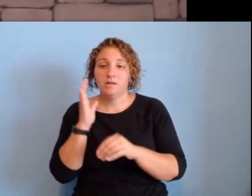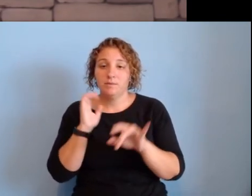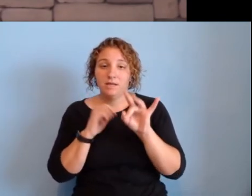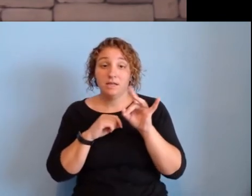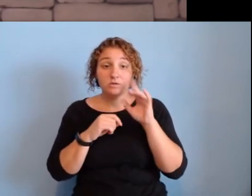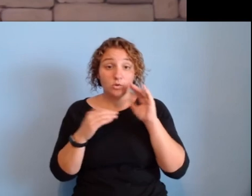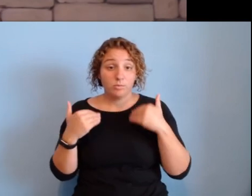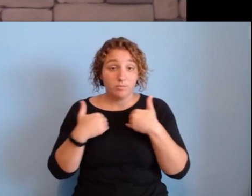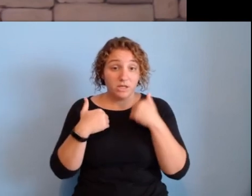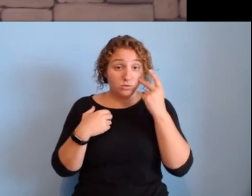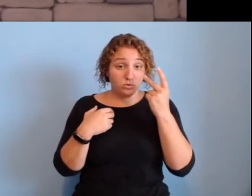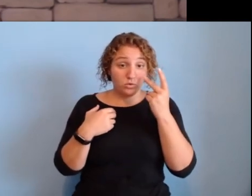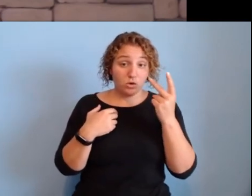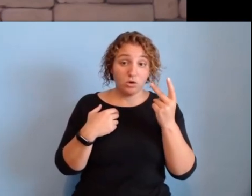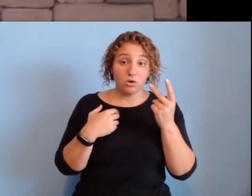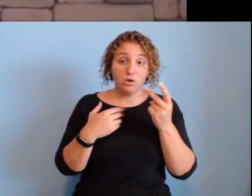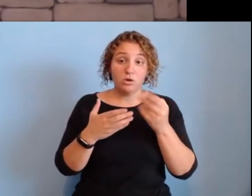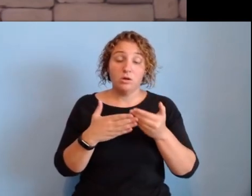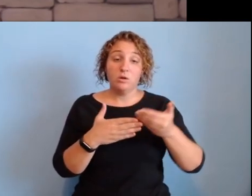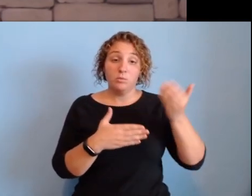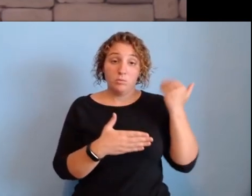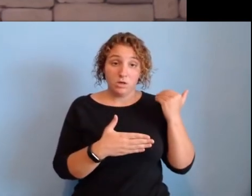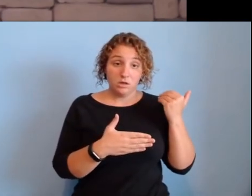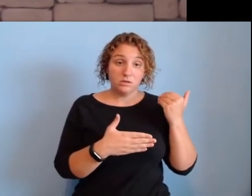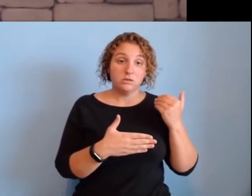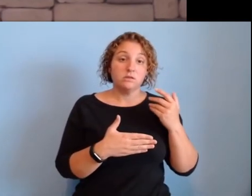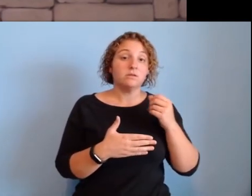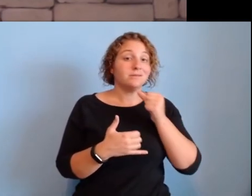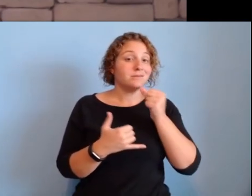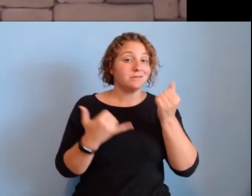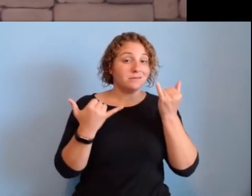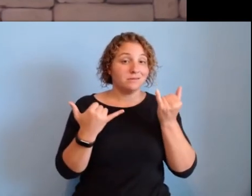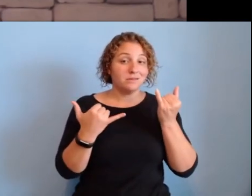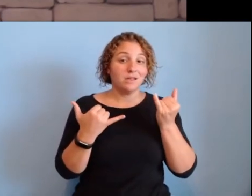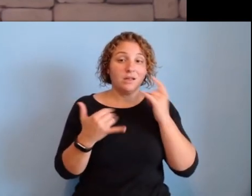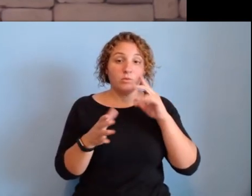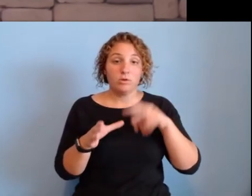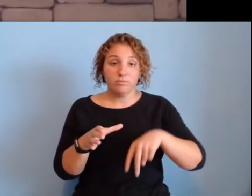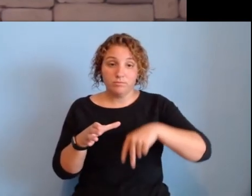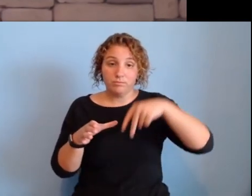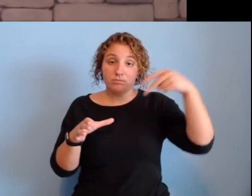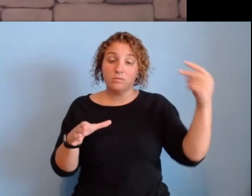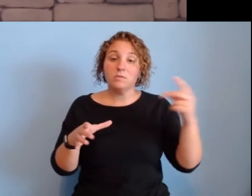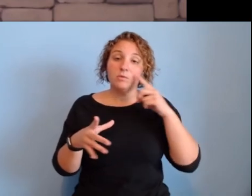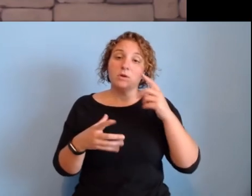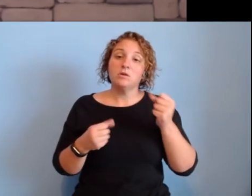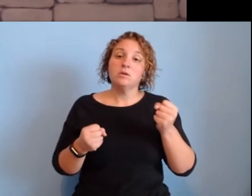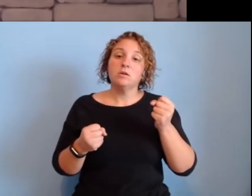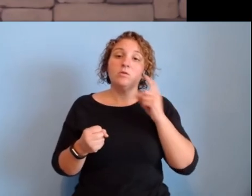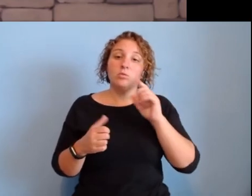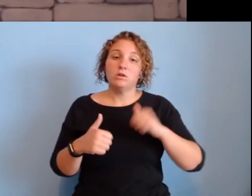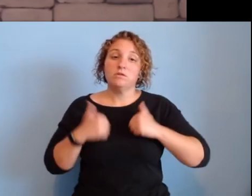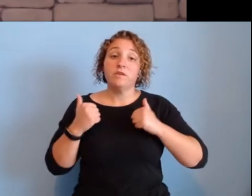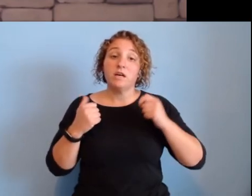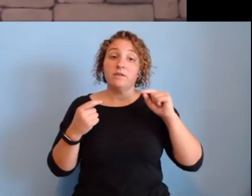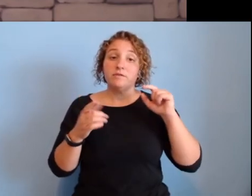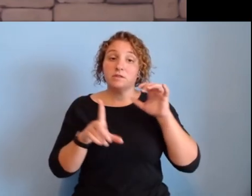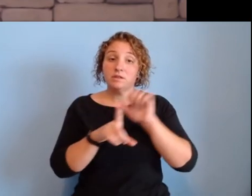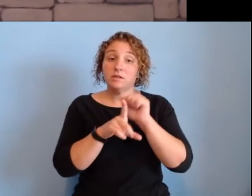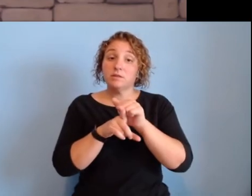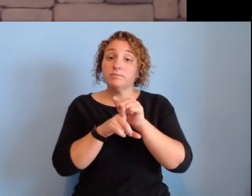sawest was, is not, and shall ascend out of the bottomless pit. We have pretty good confidence he's going to survive some kind of attack